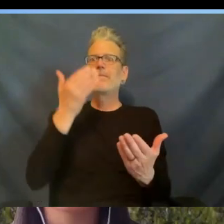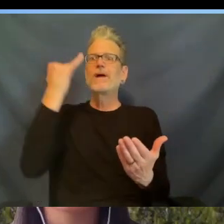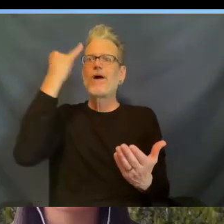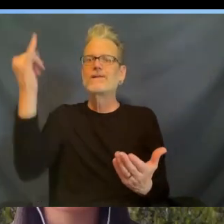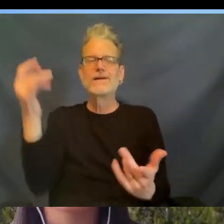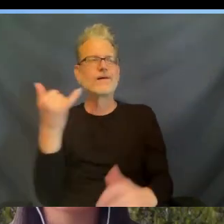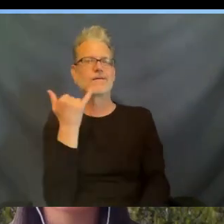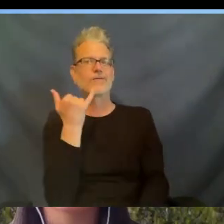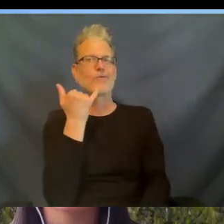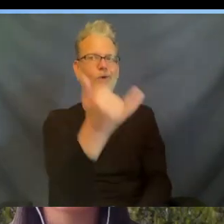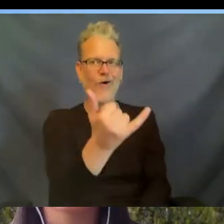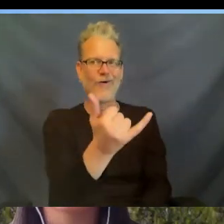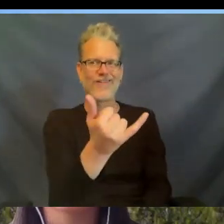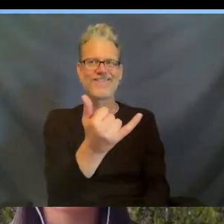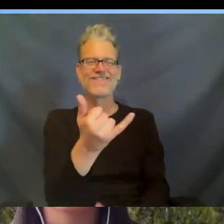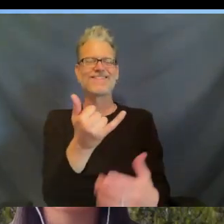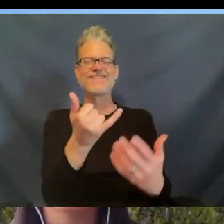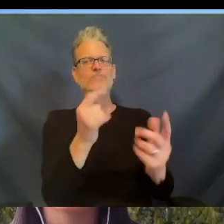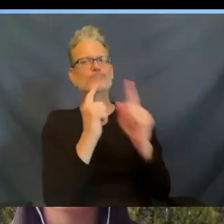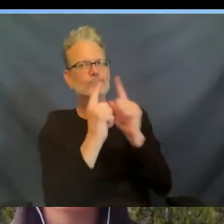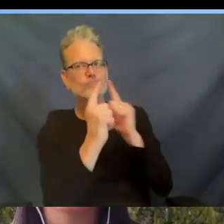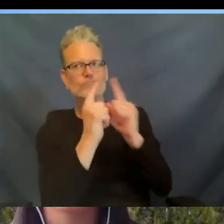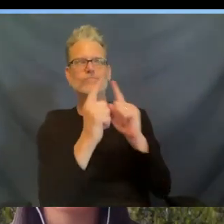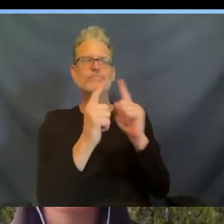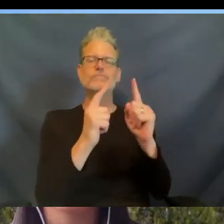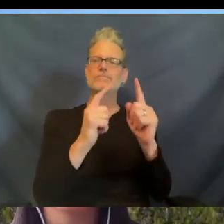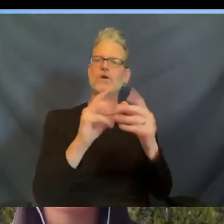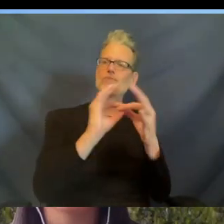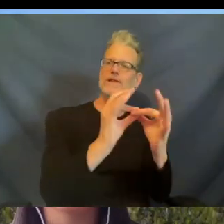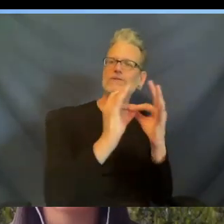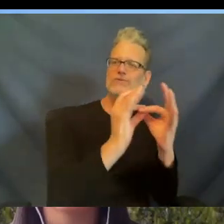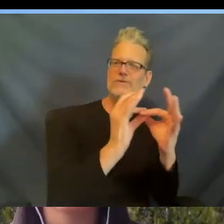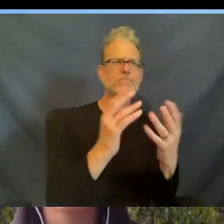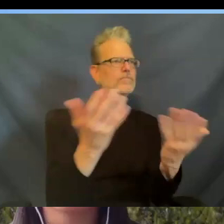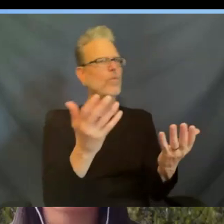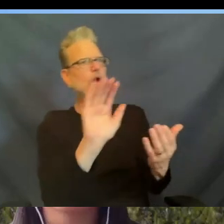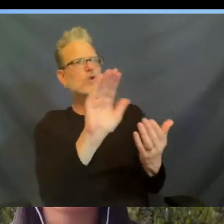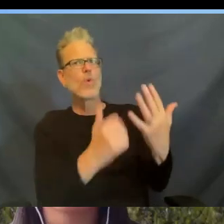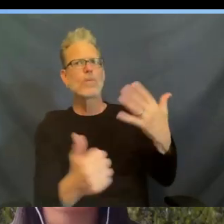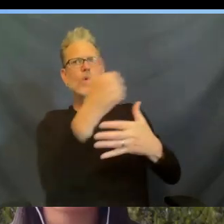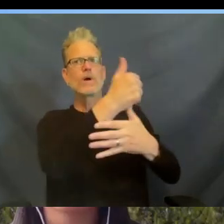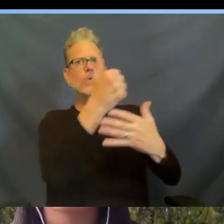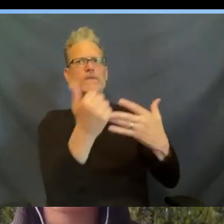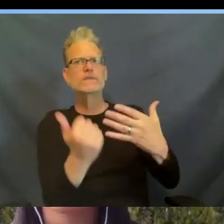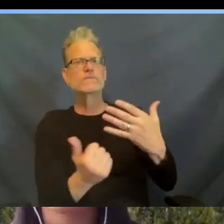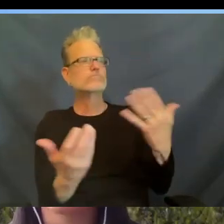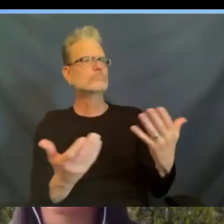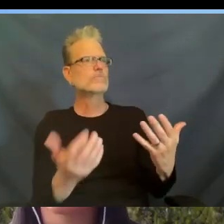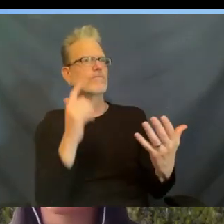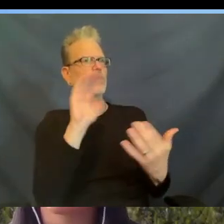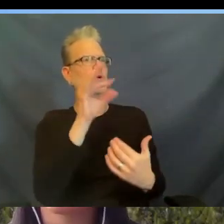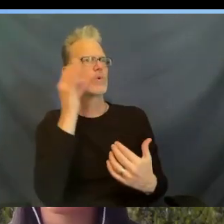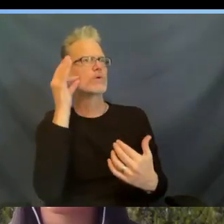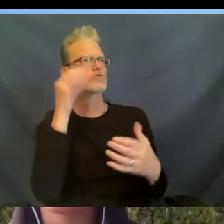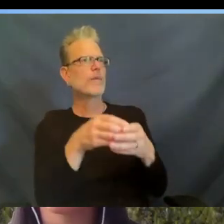and talk to them, start building those relationships, identifying what the priorities are for the tribes. Because oftentimes we lead in with what our